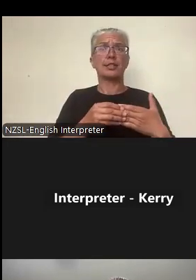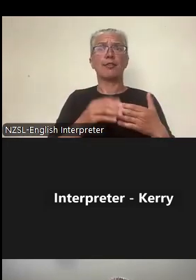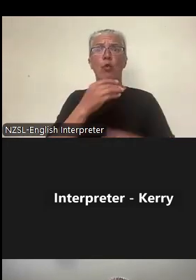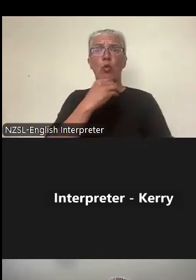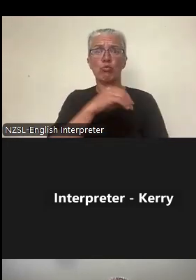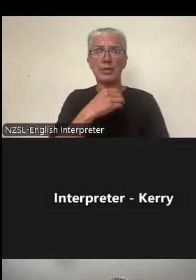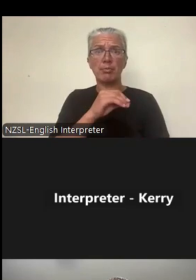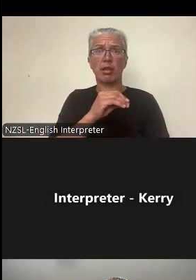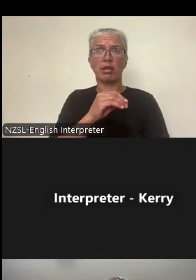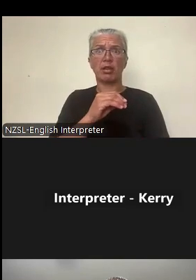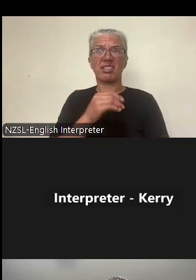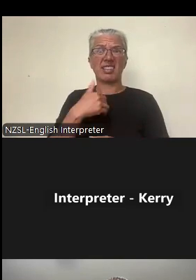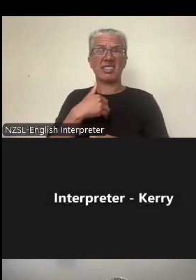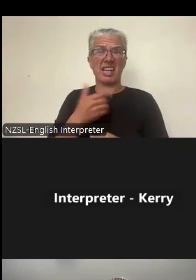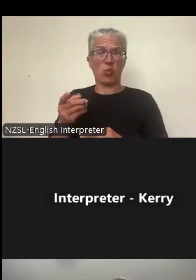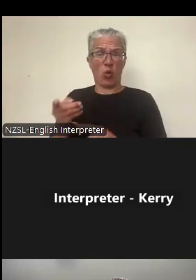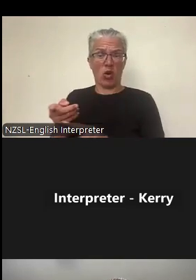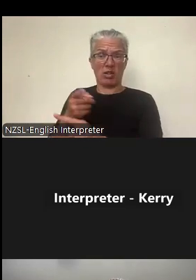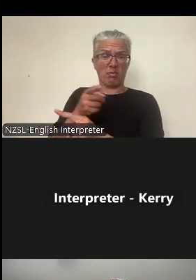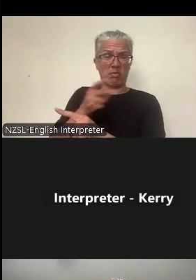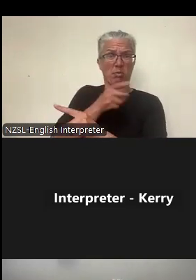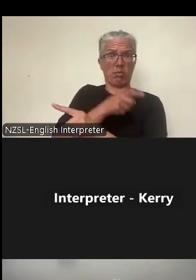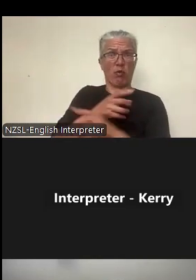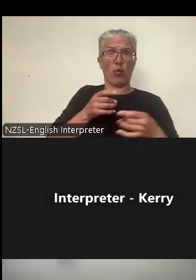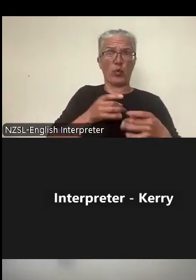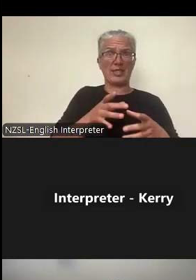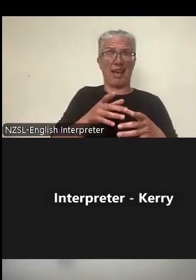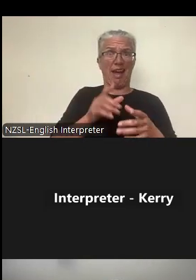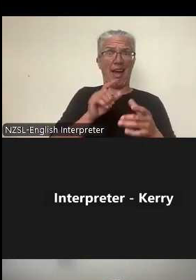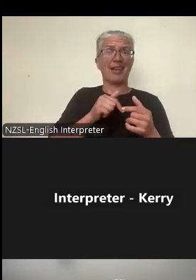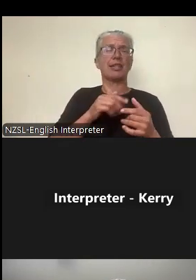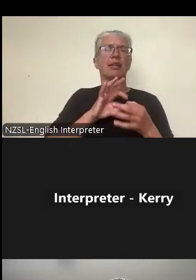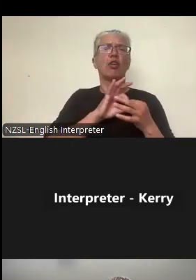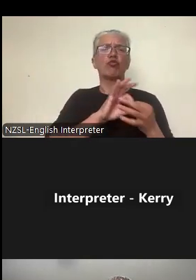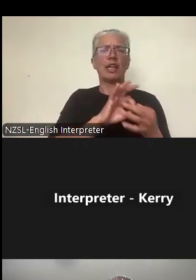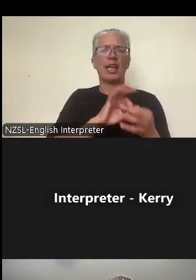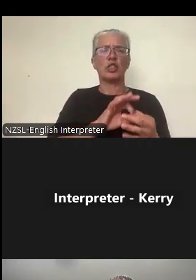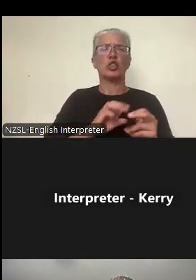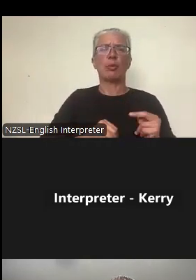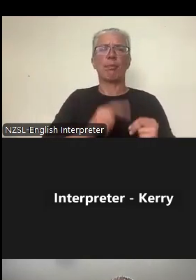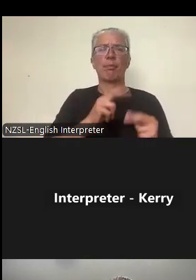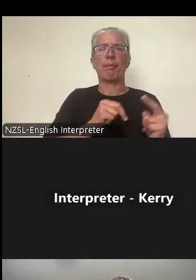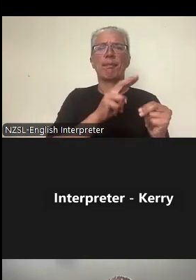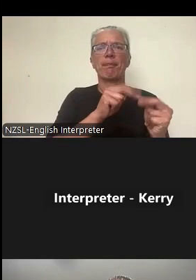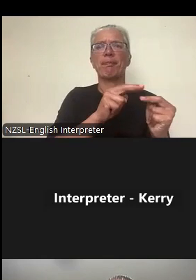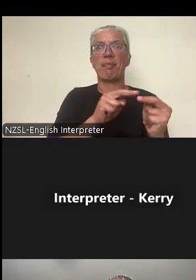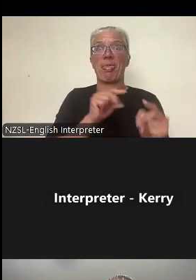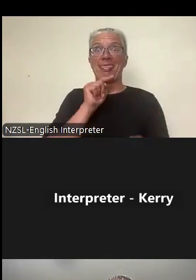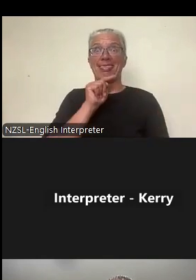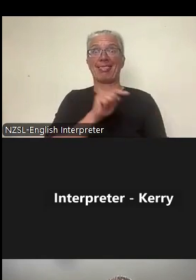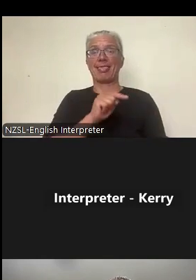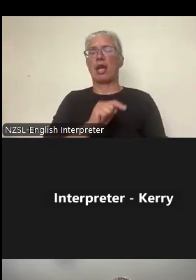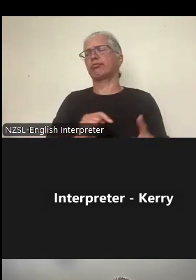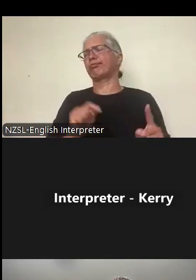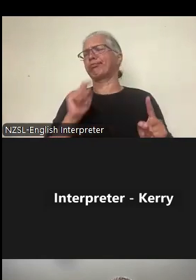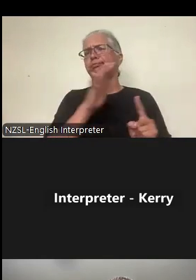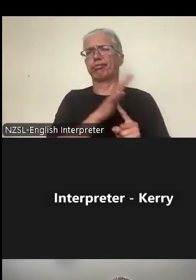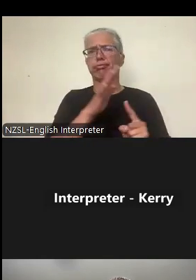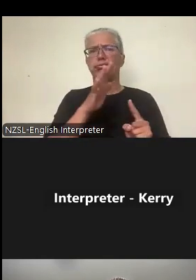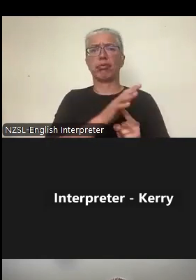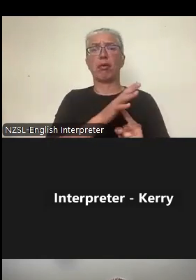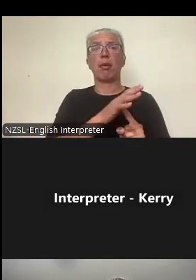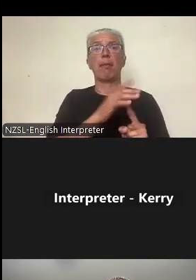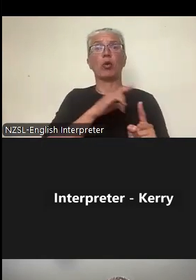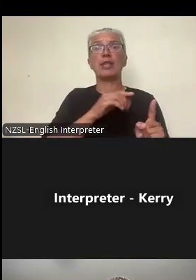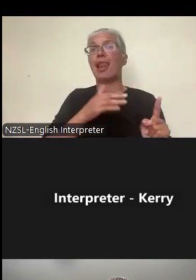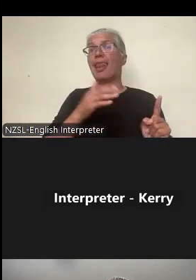identified. You need to build the relationships, and these are key when it comes to later times when you